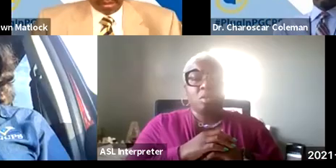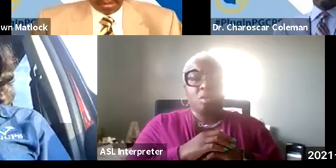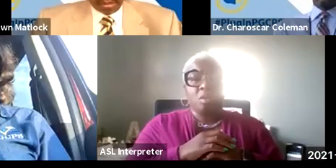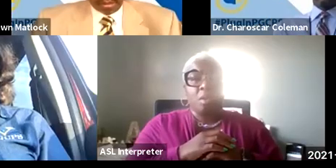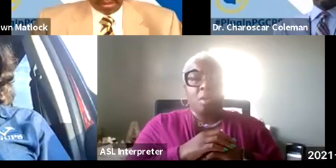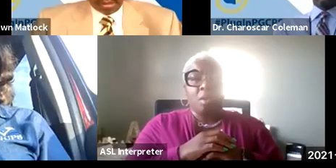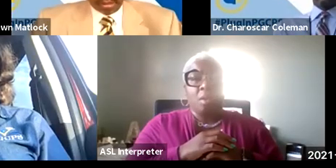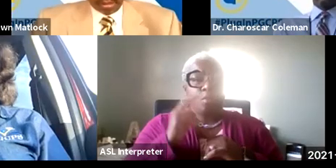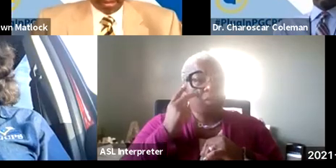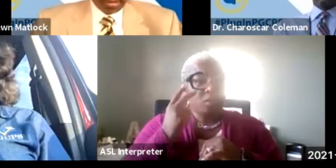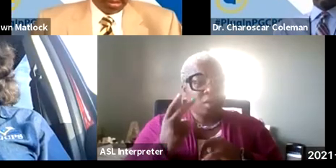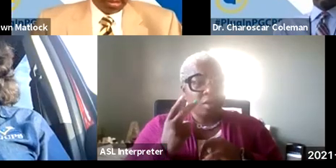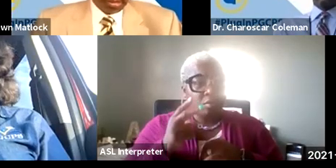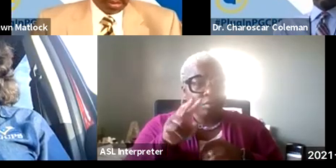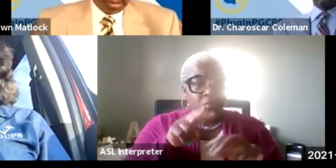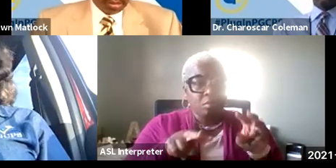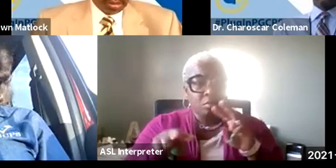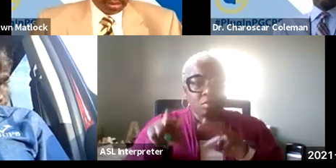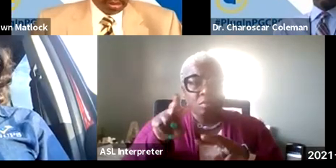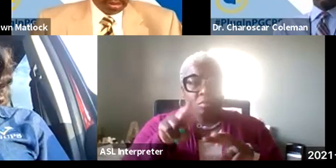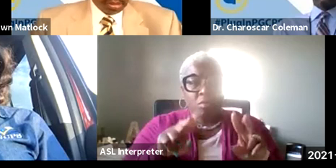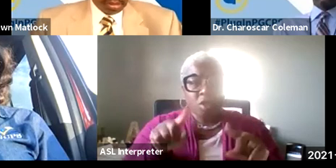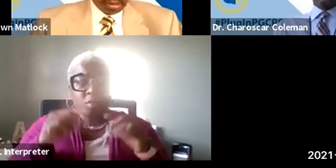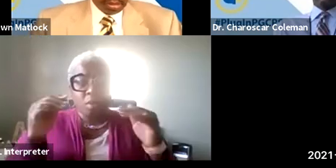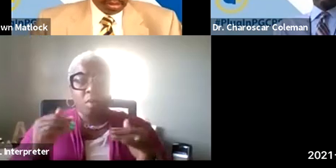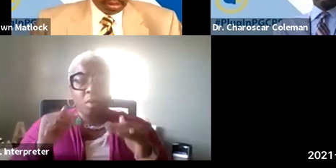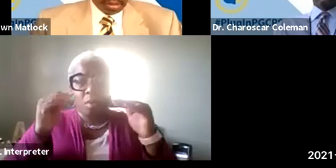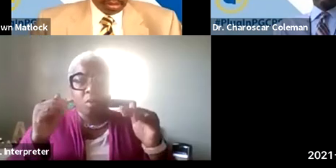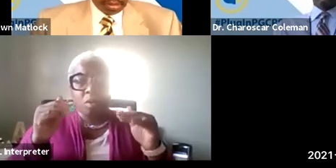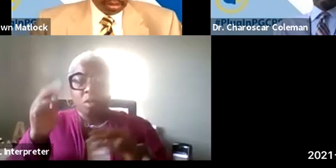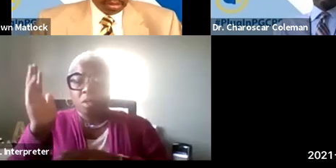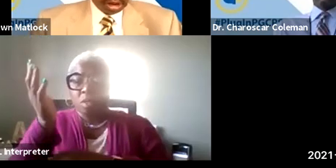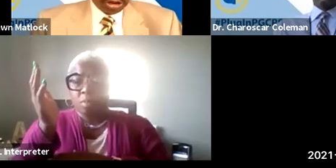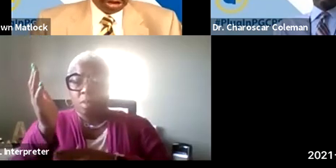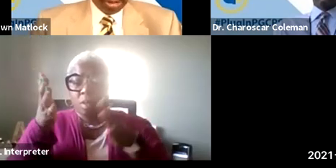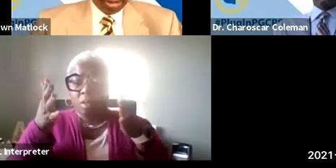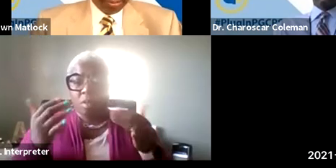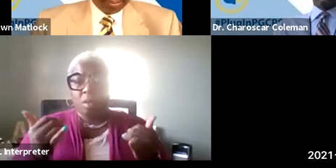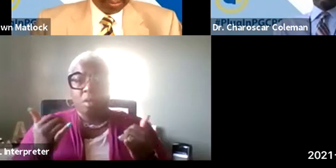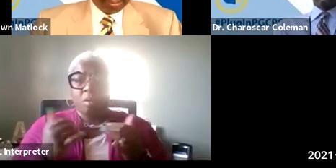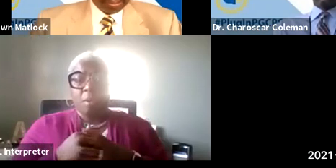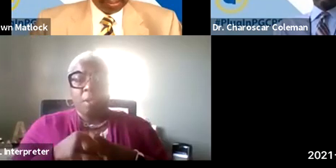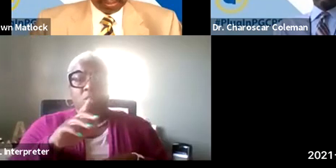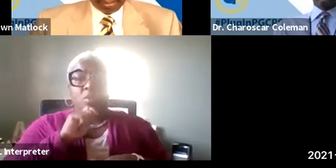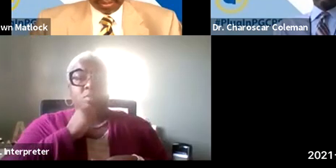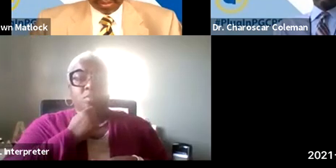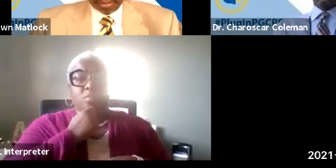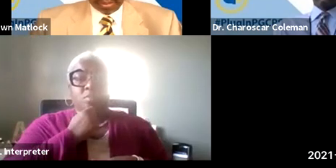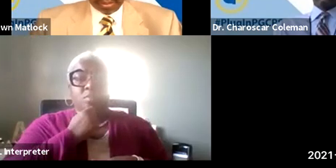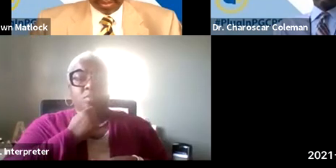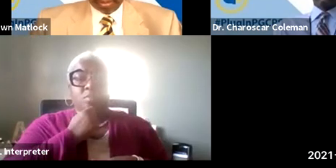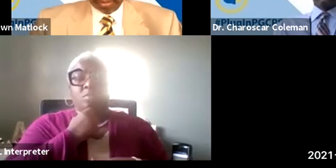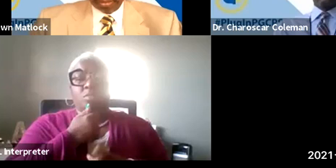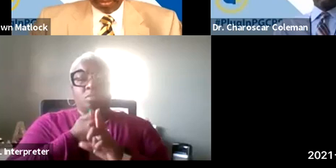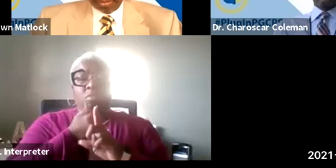do you see her, Ms. Berkeley? Yeah, she's been promoted to speak. She's on mute. You got to unmute herself,